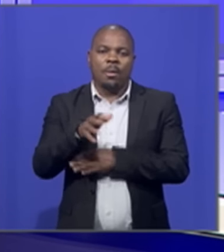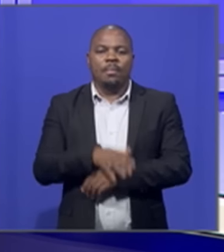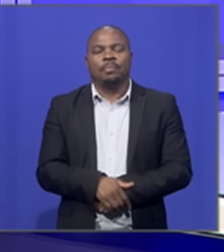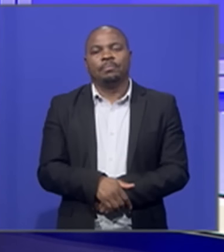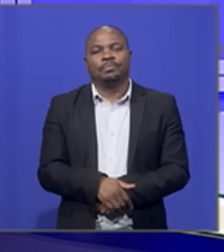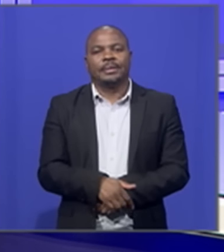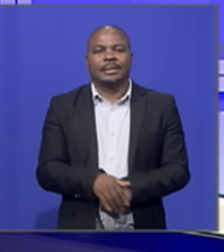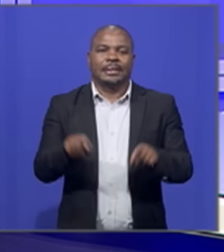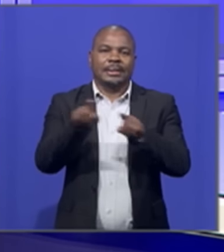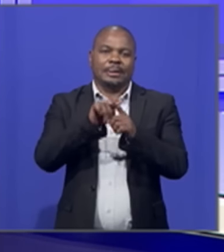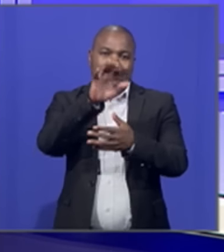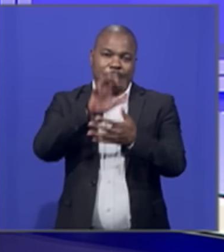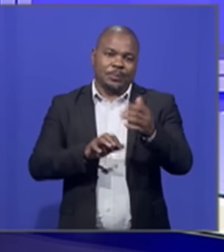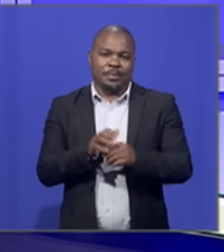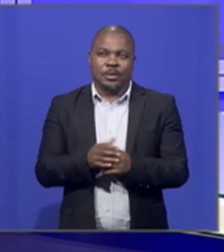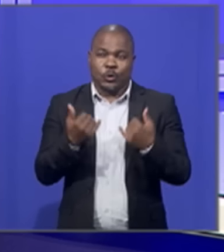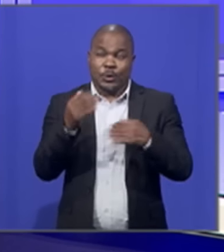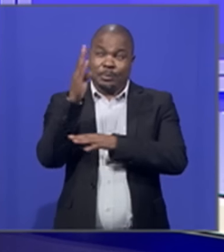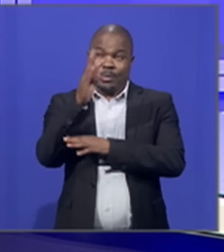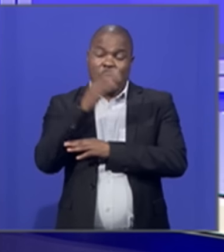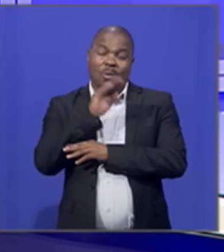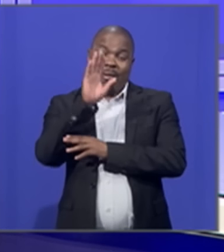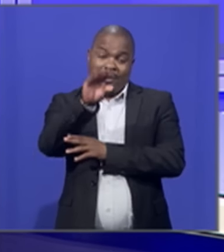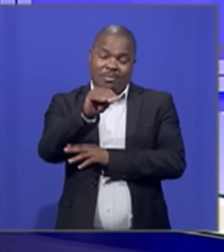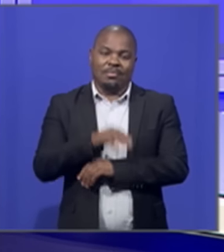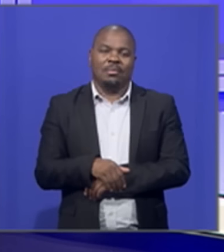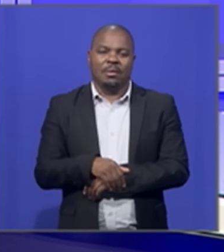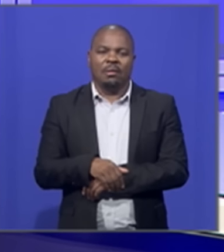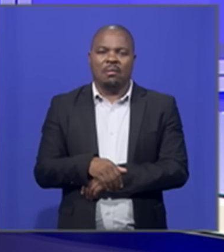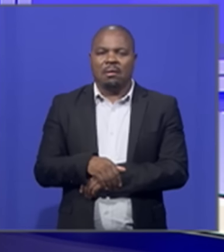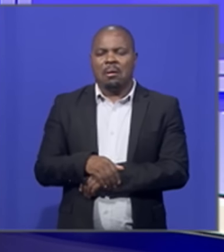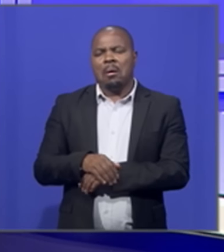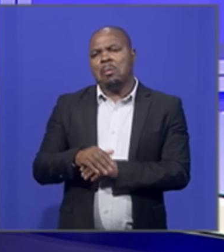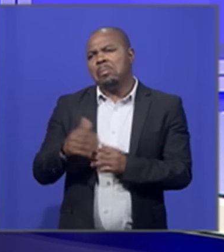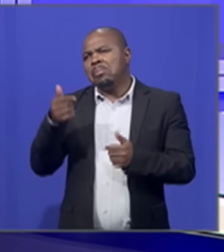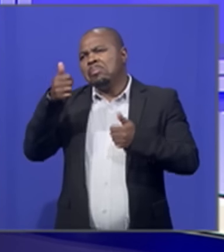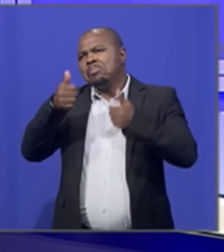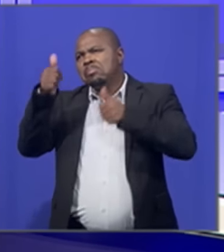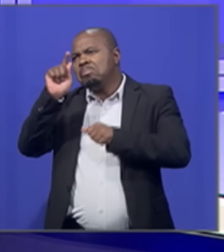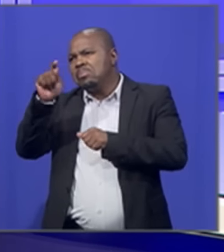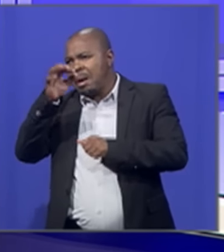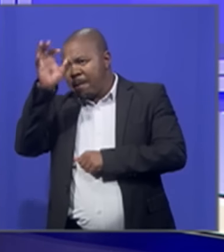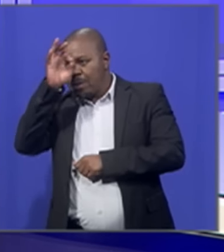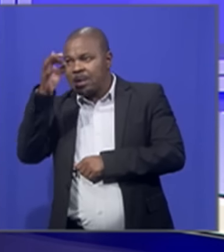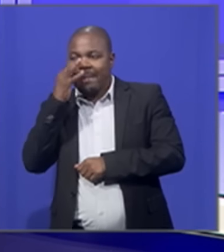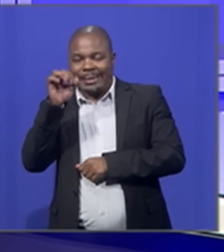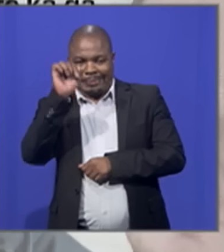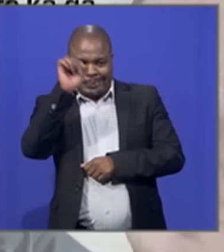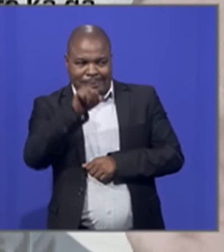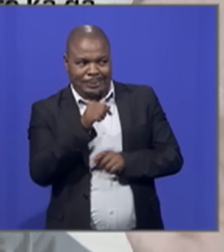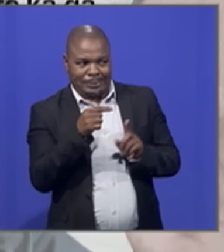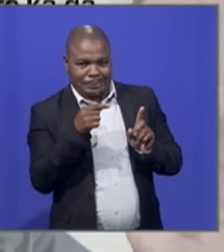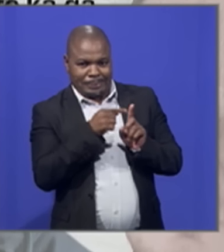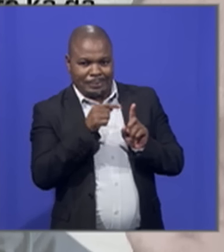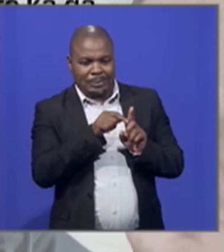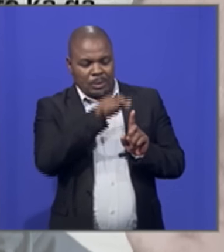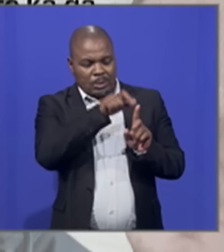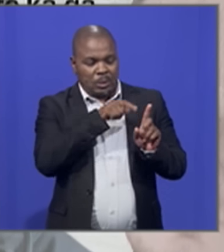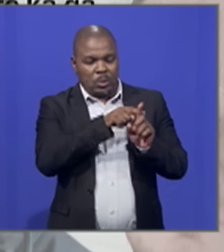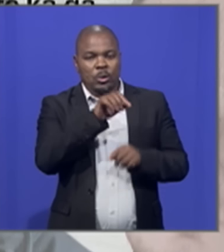Godimo ga yona taba ye pijana go potšišo ya rene a re letšatši re rile bahlankedi ba molao ba kgonthišitše gore go dumelwa ge